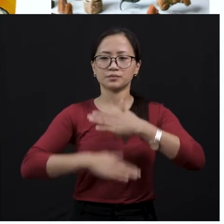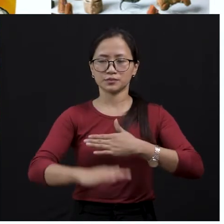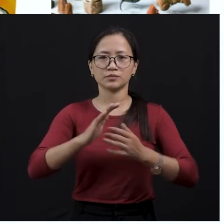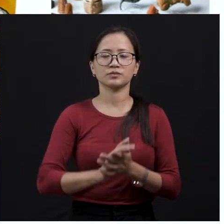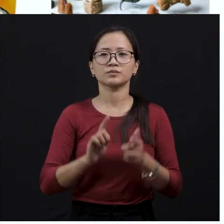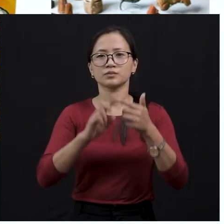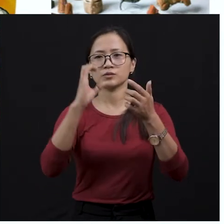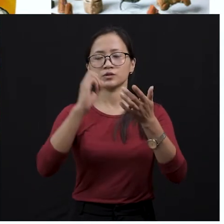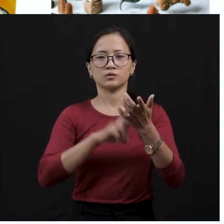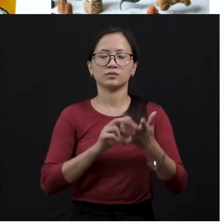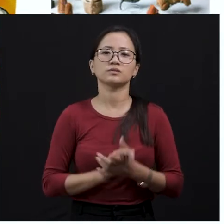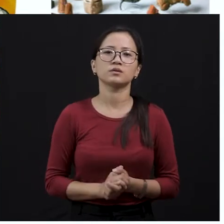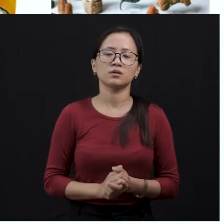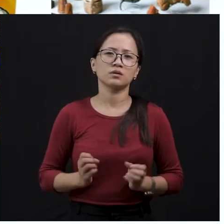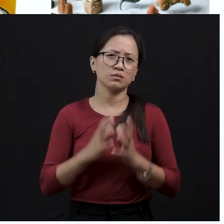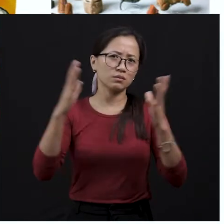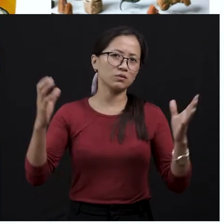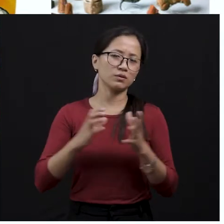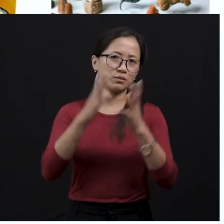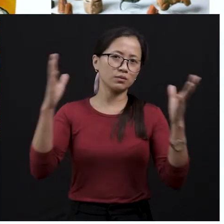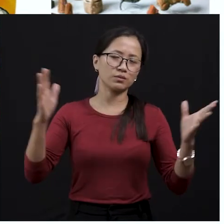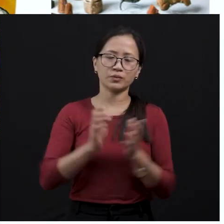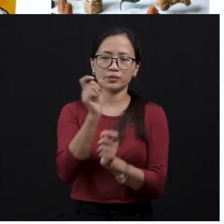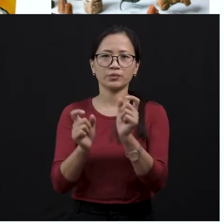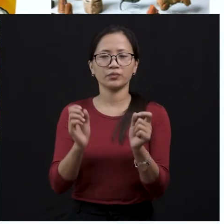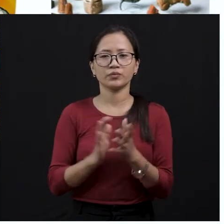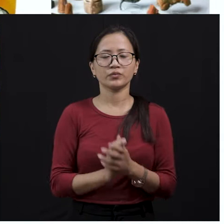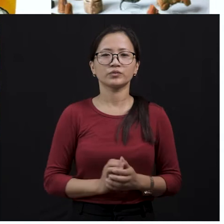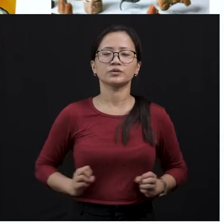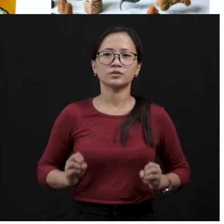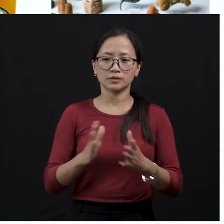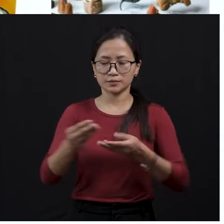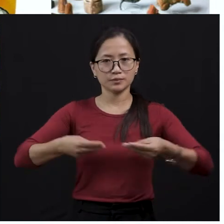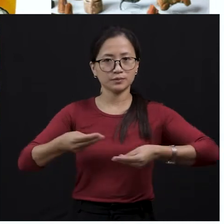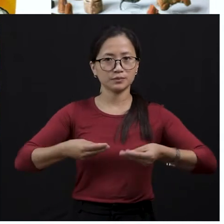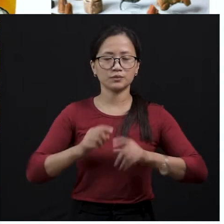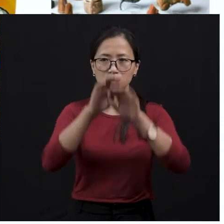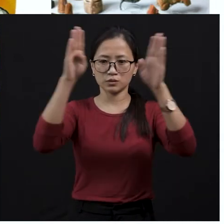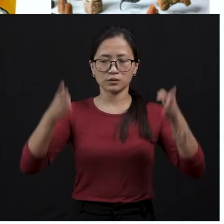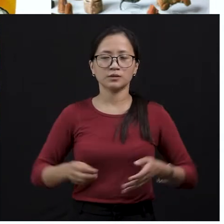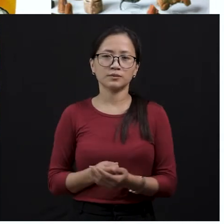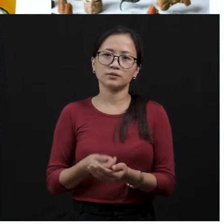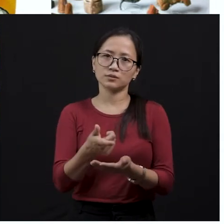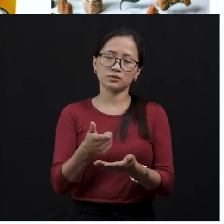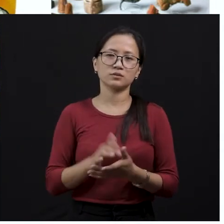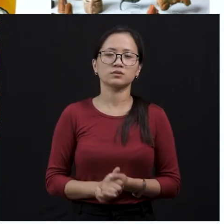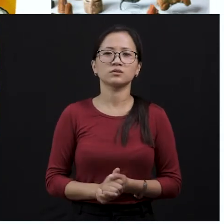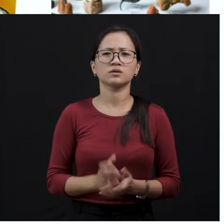to economy. So more and more people started involving in business. So it's not only